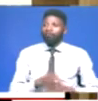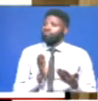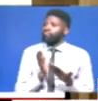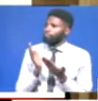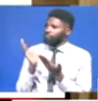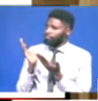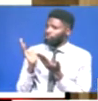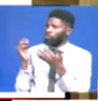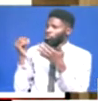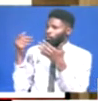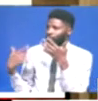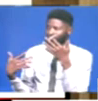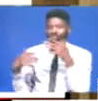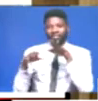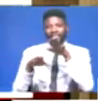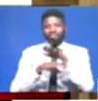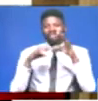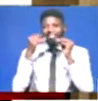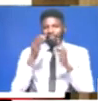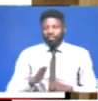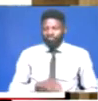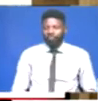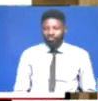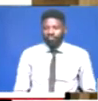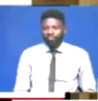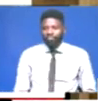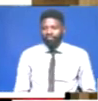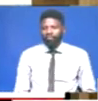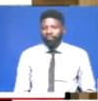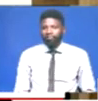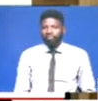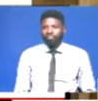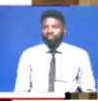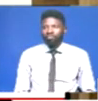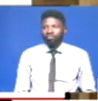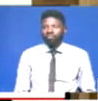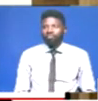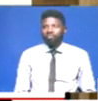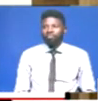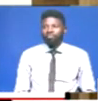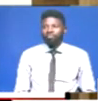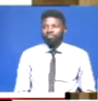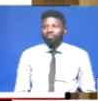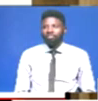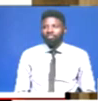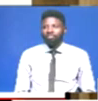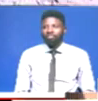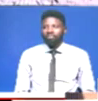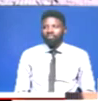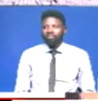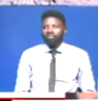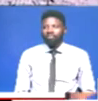Kathuri and Kilifi Senator-elect Stewart Madzayo are the only candidates cleared for the position of Deputy Speaker